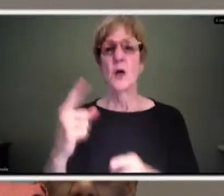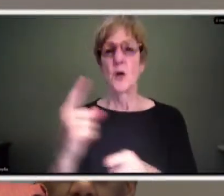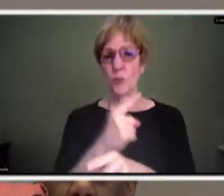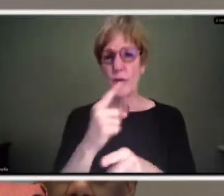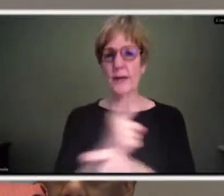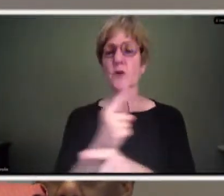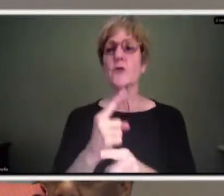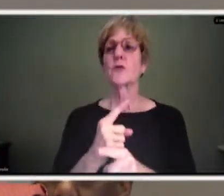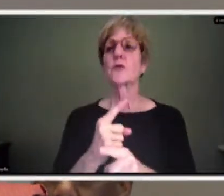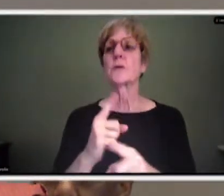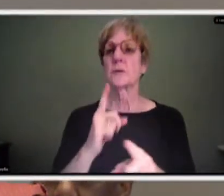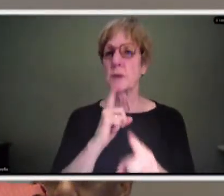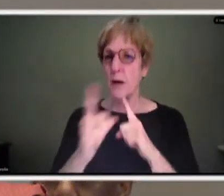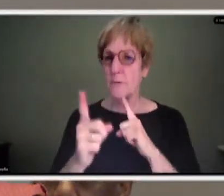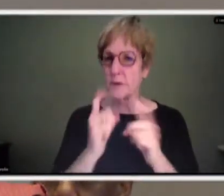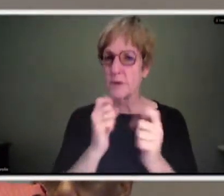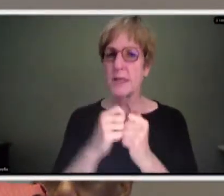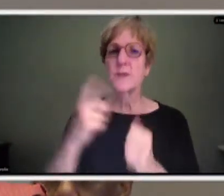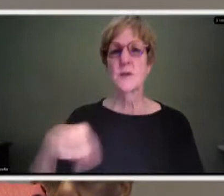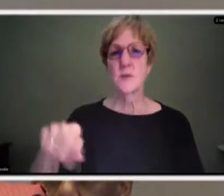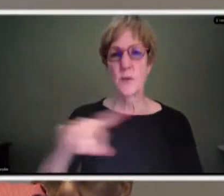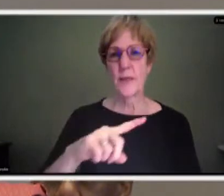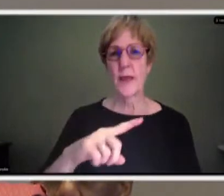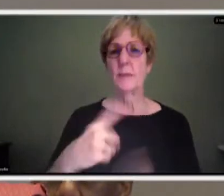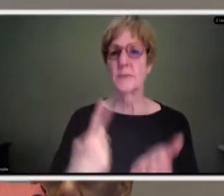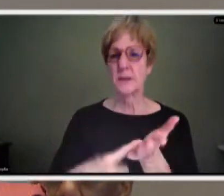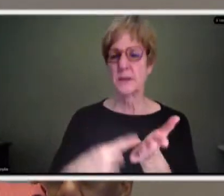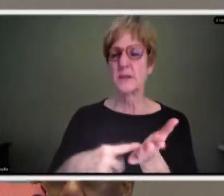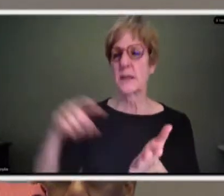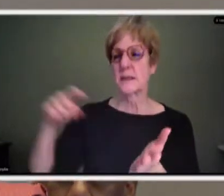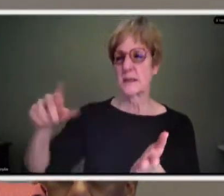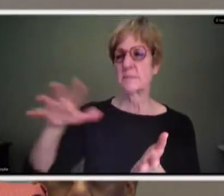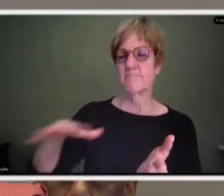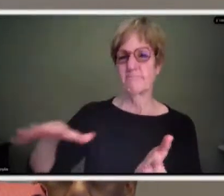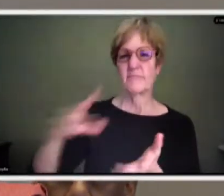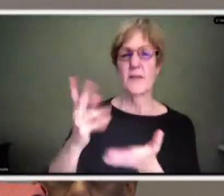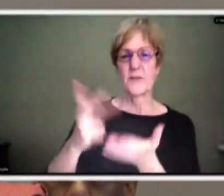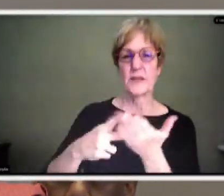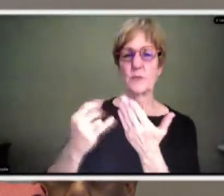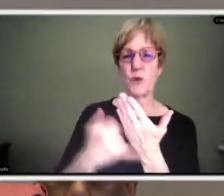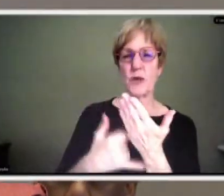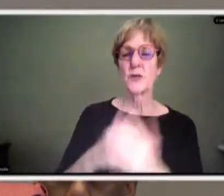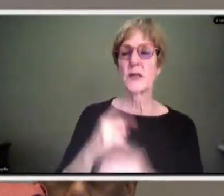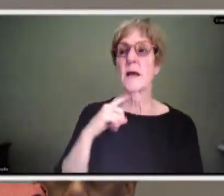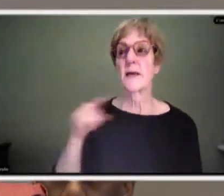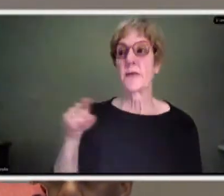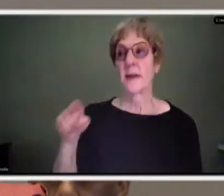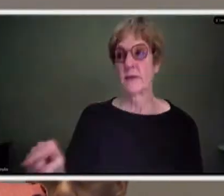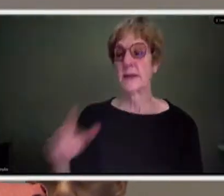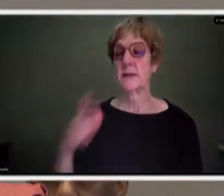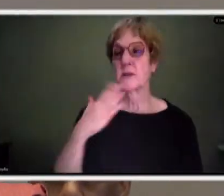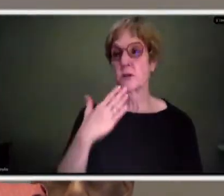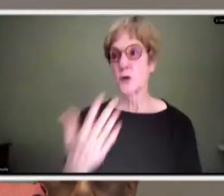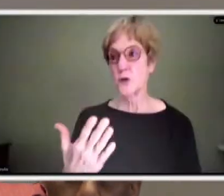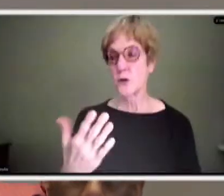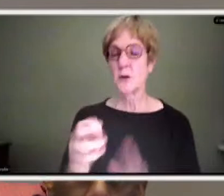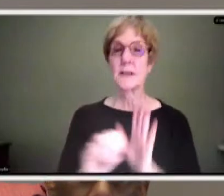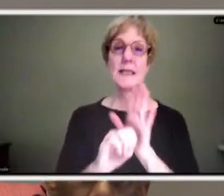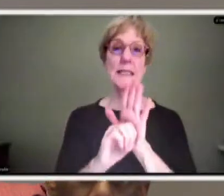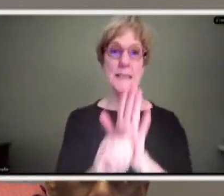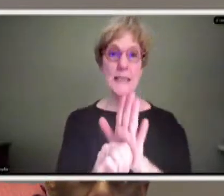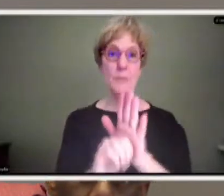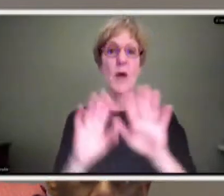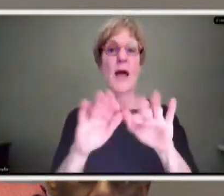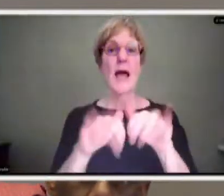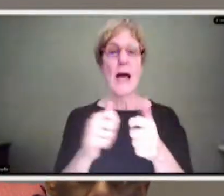of conversations with them, and we've been discussing this project. So I think this is a good example of how you can